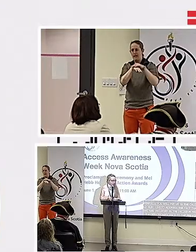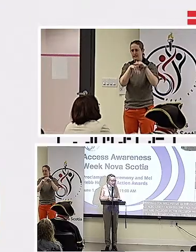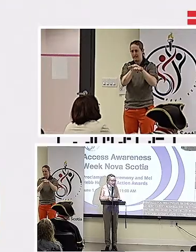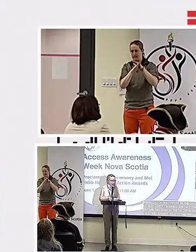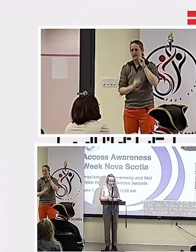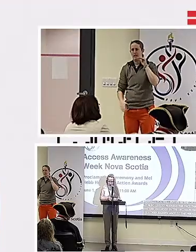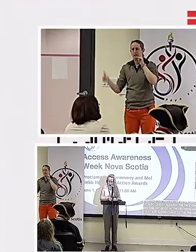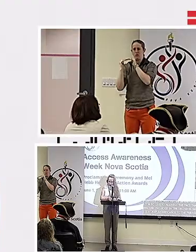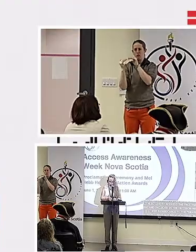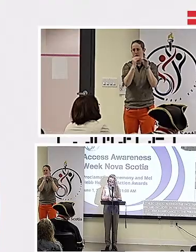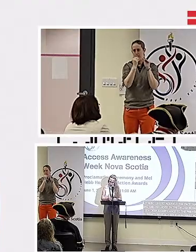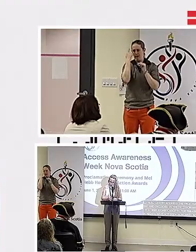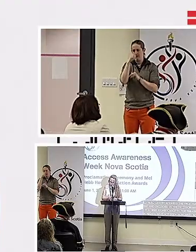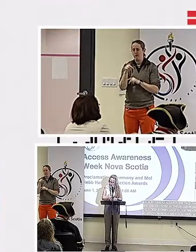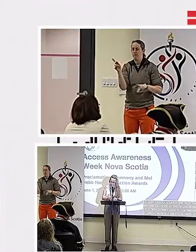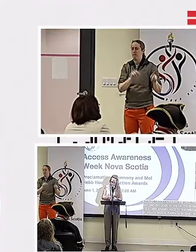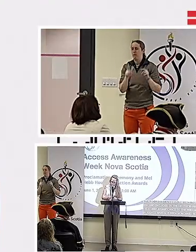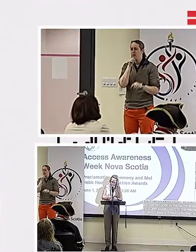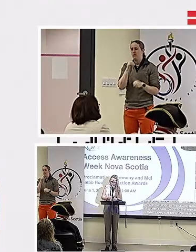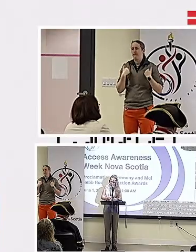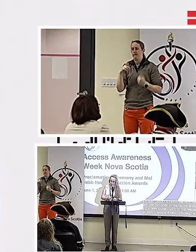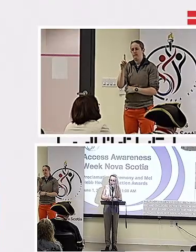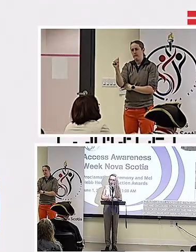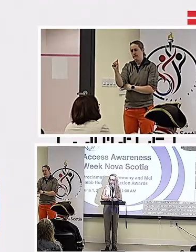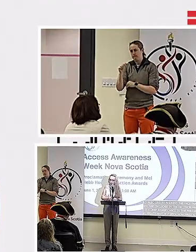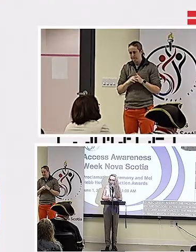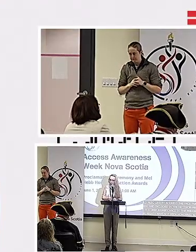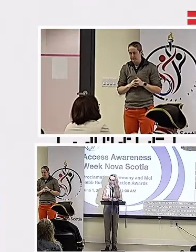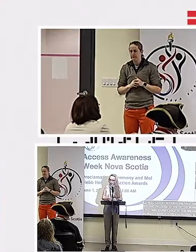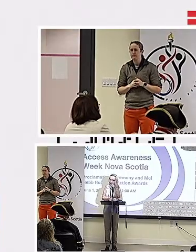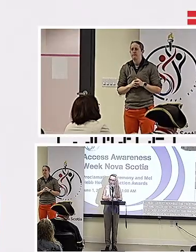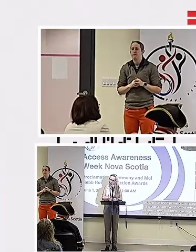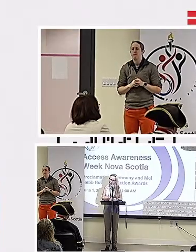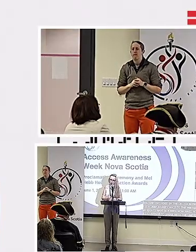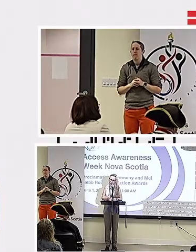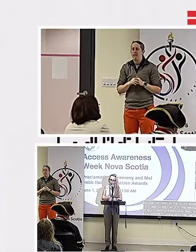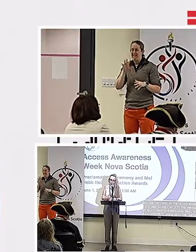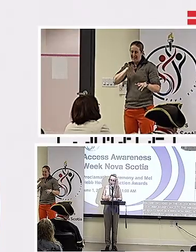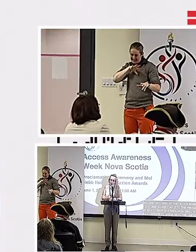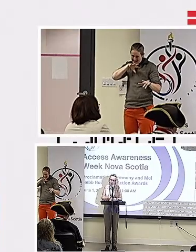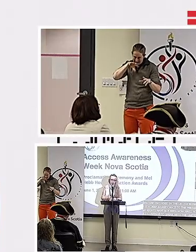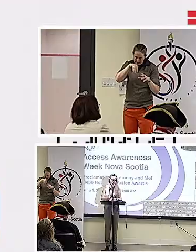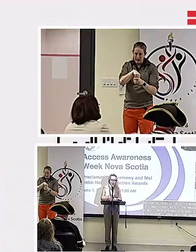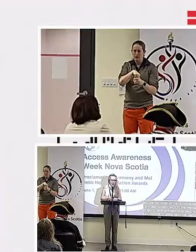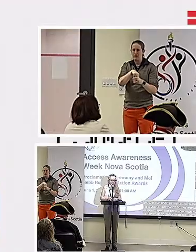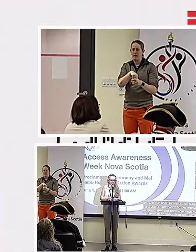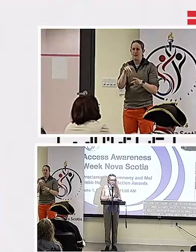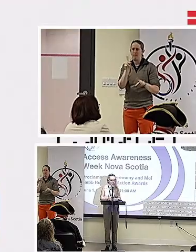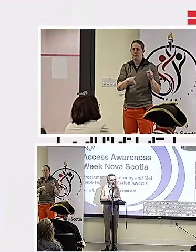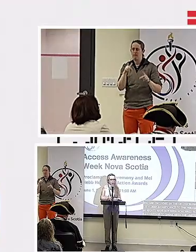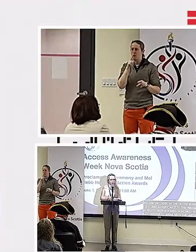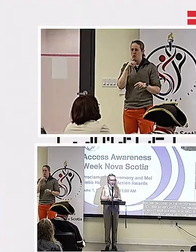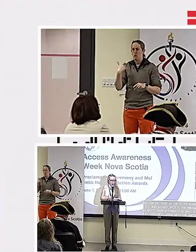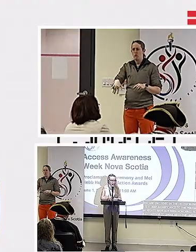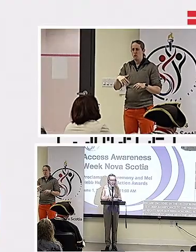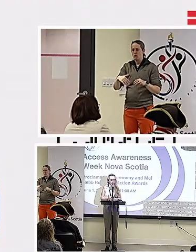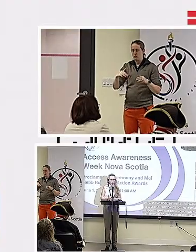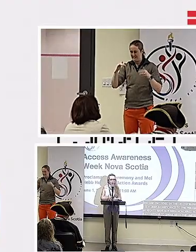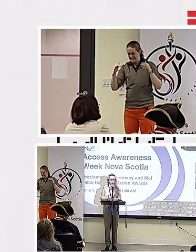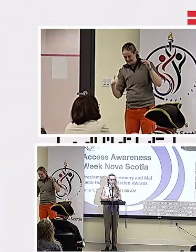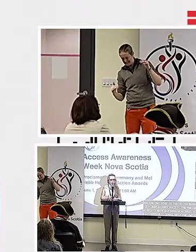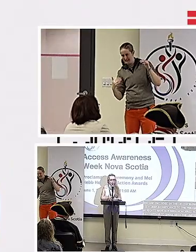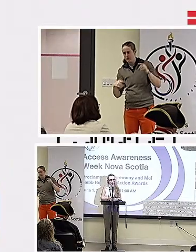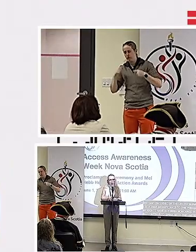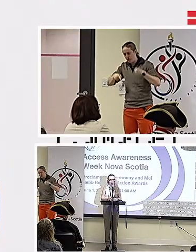for persons with disabilities, including our most vulnerable citizens with